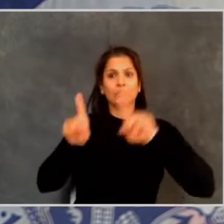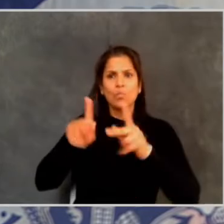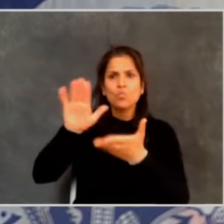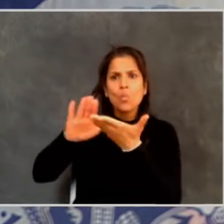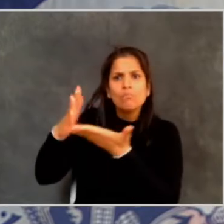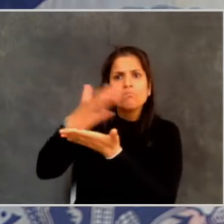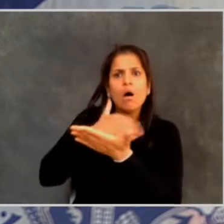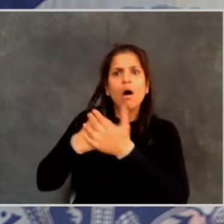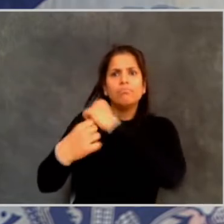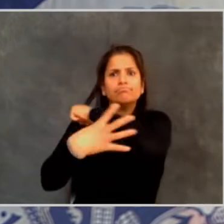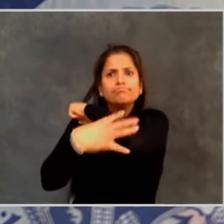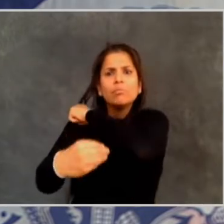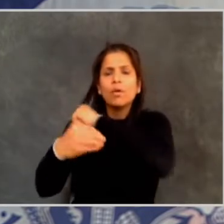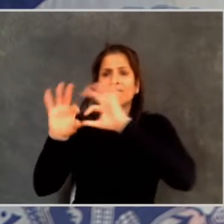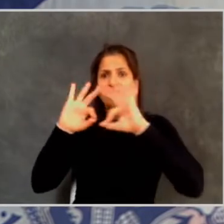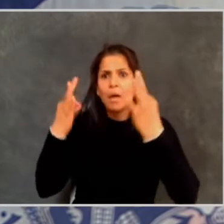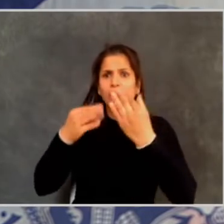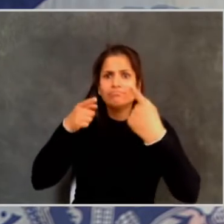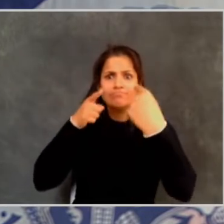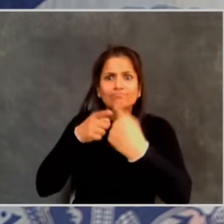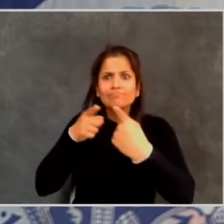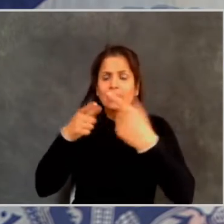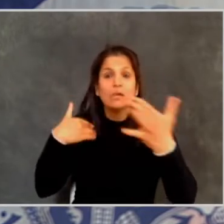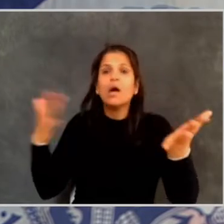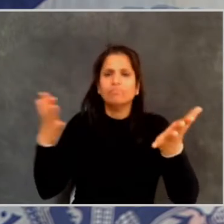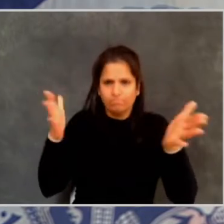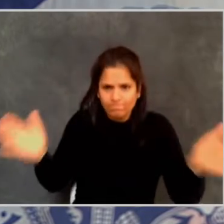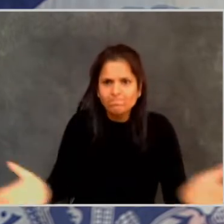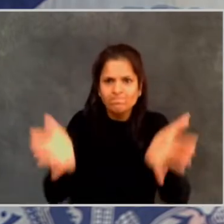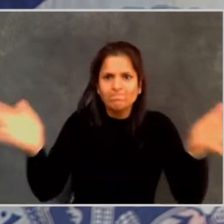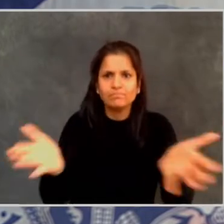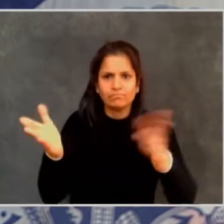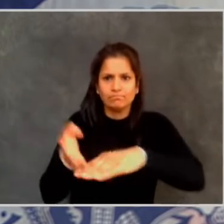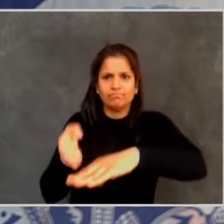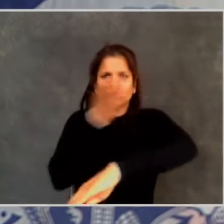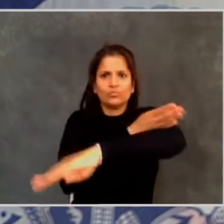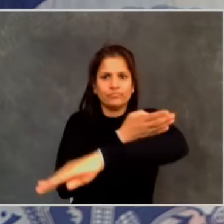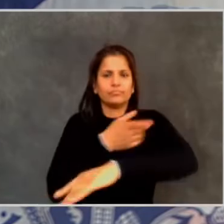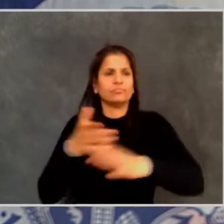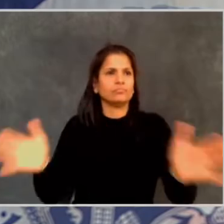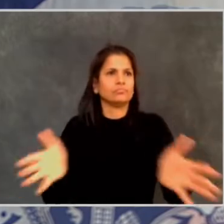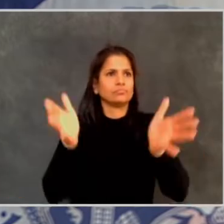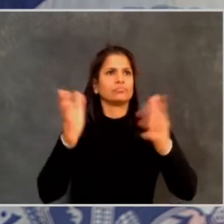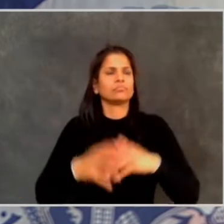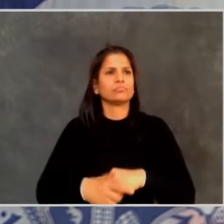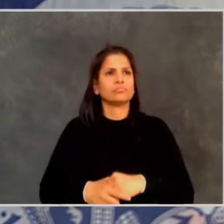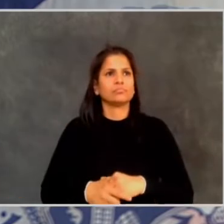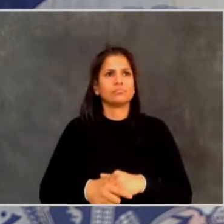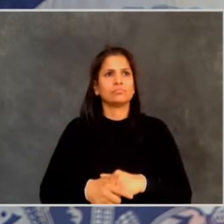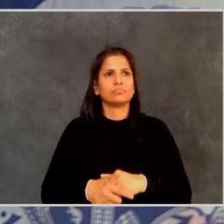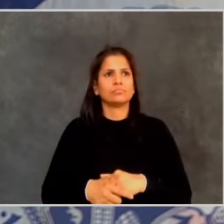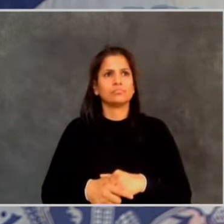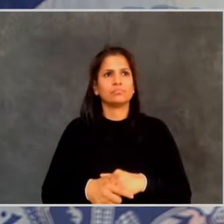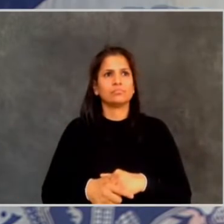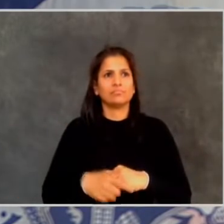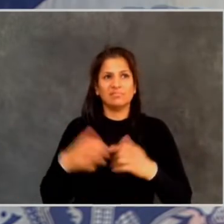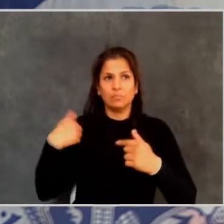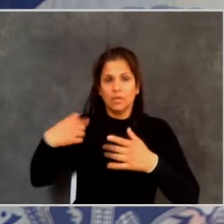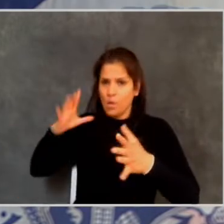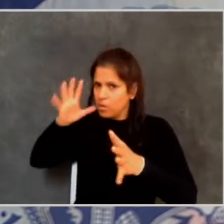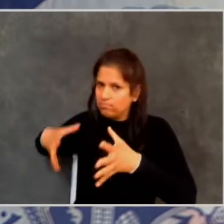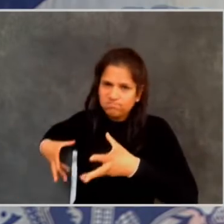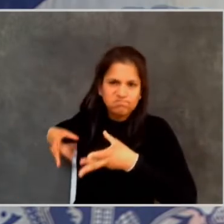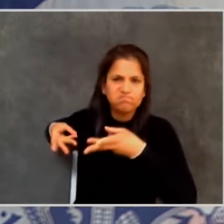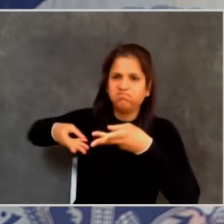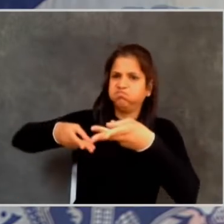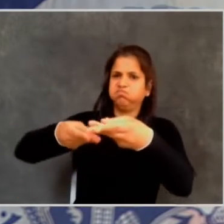apartment or rent freeze, that kind of thing, straight on through to all the